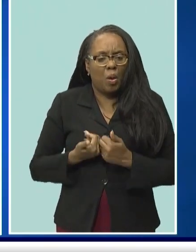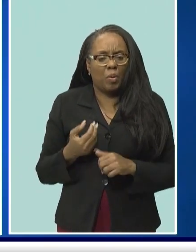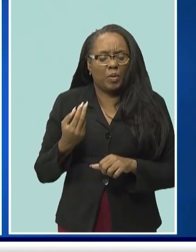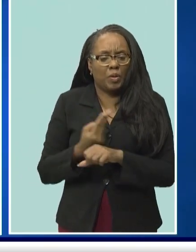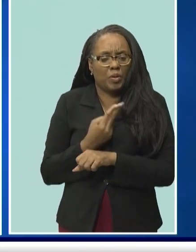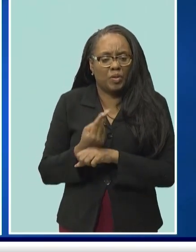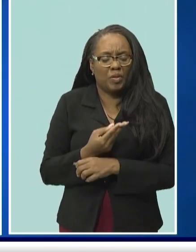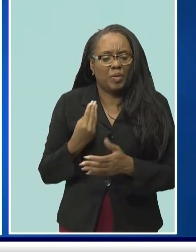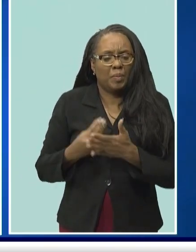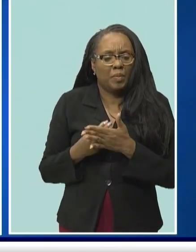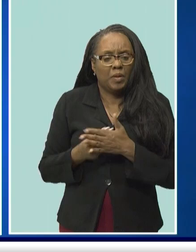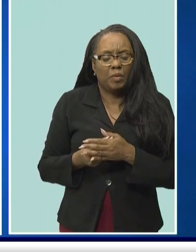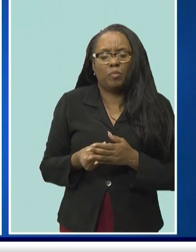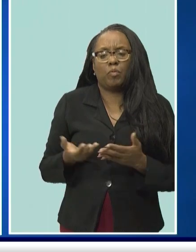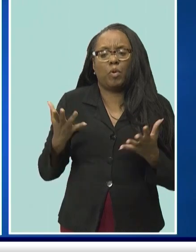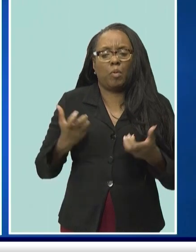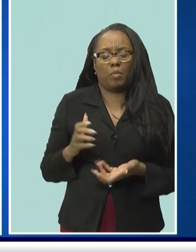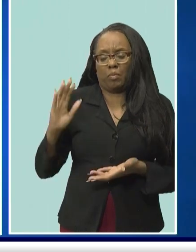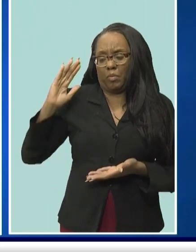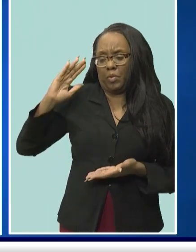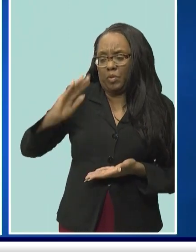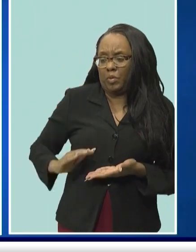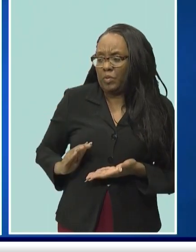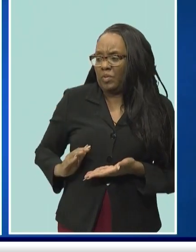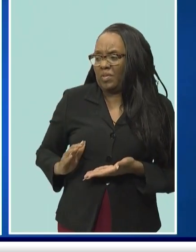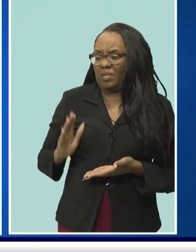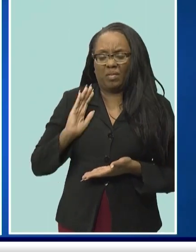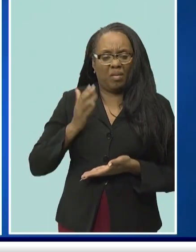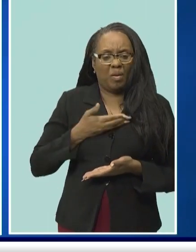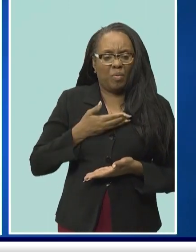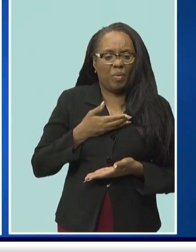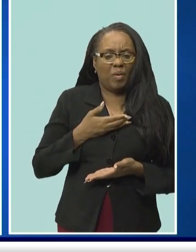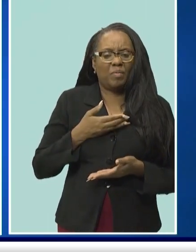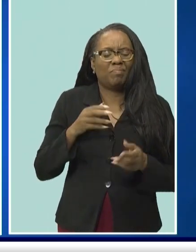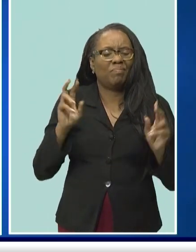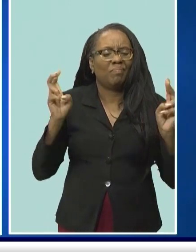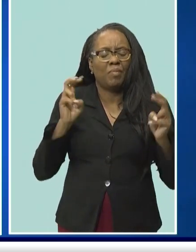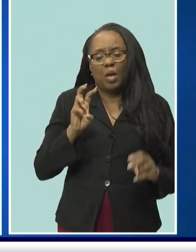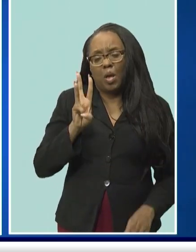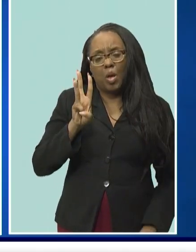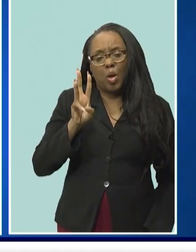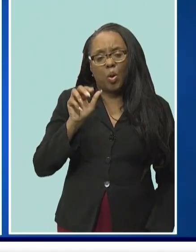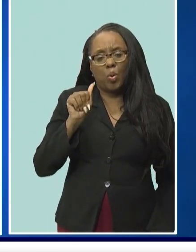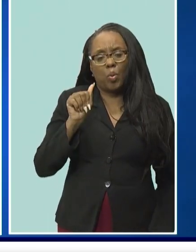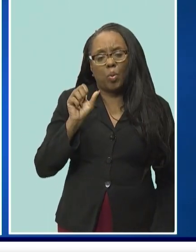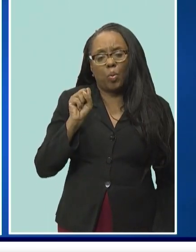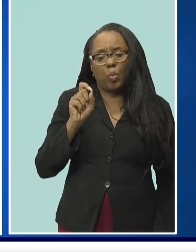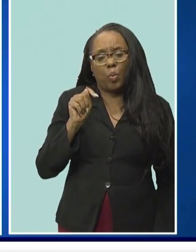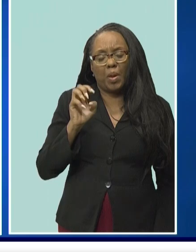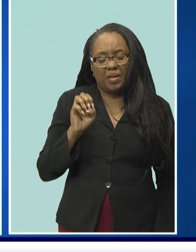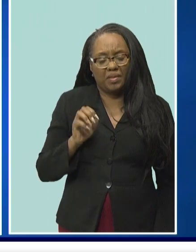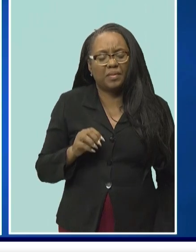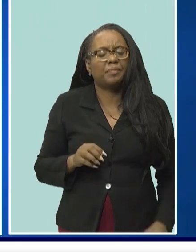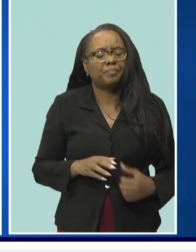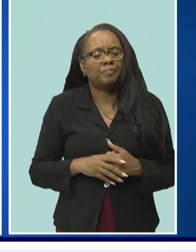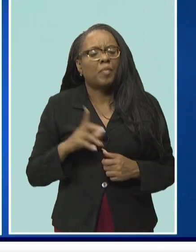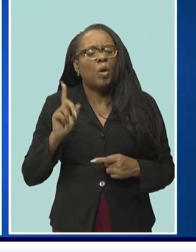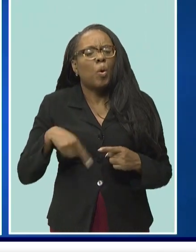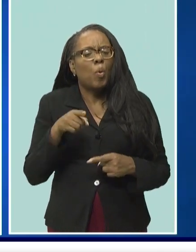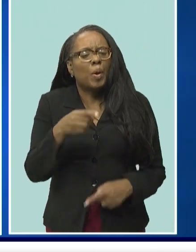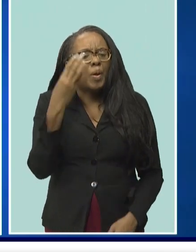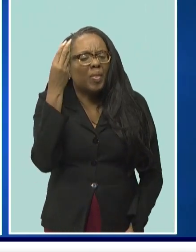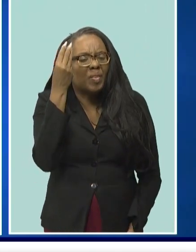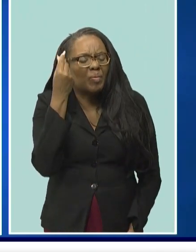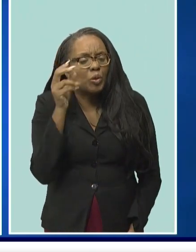emissions, so that we can reduce waste. Because when you think of tourism generates a level